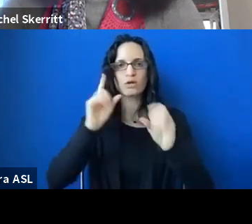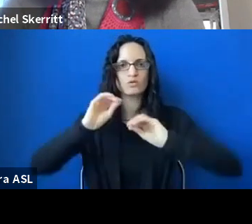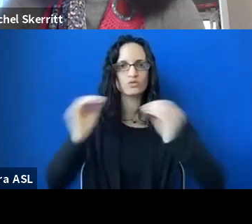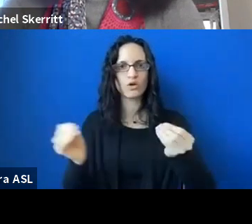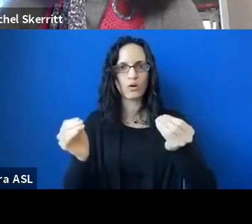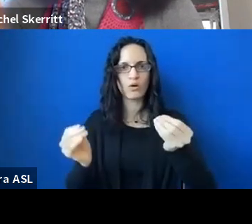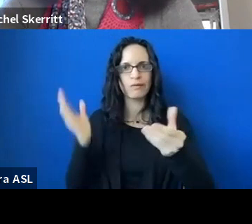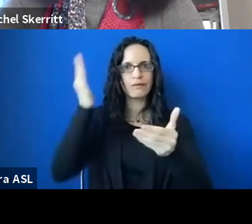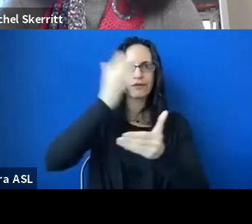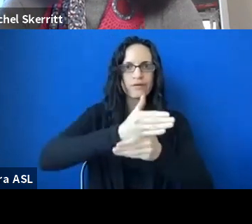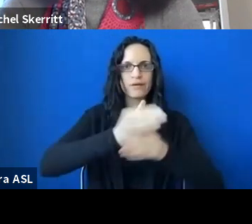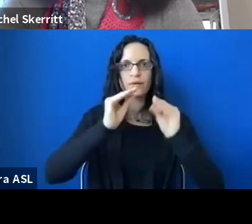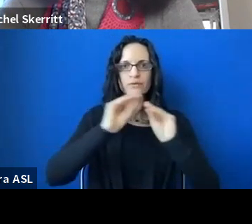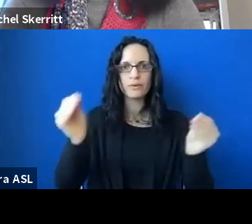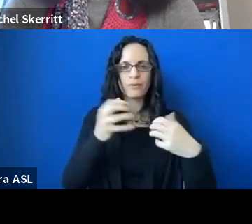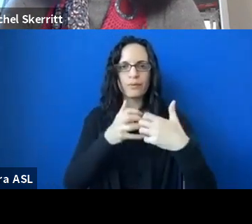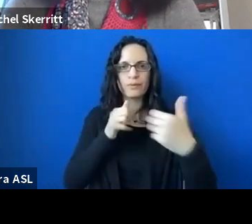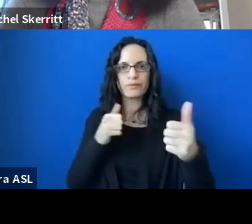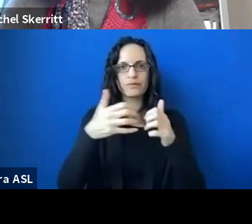Because as a city,